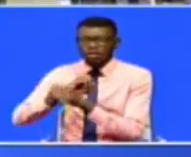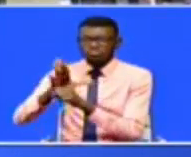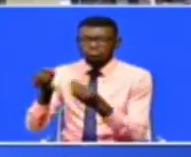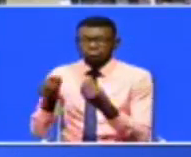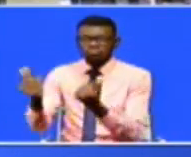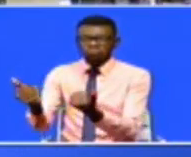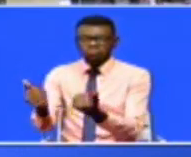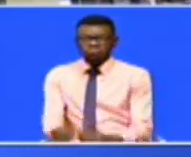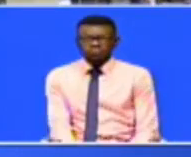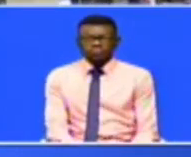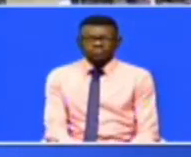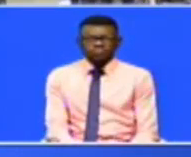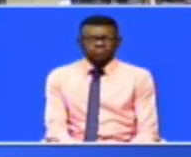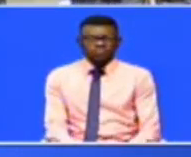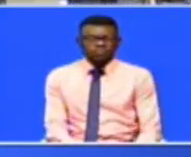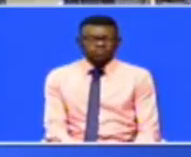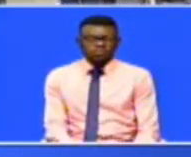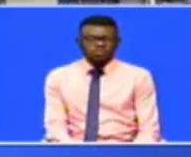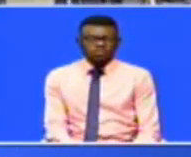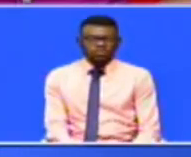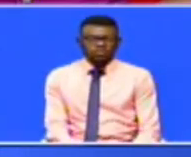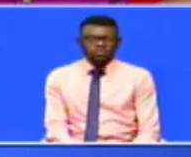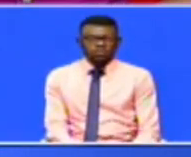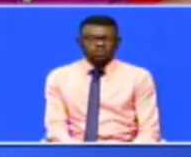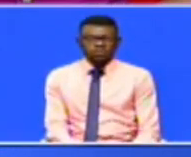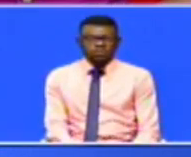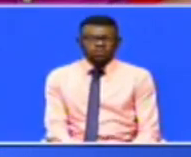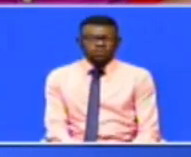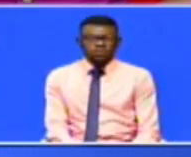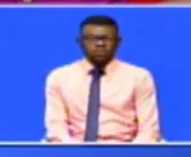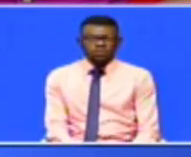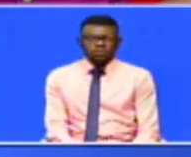Tobias Chanji, KTN News, Kilifi County. Let's move on.